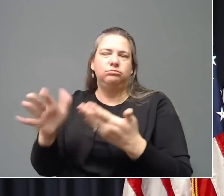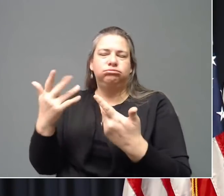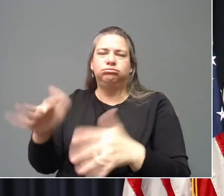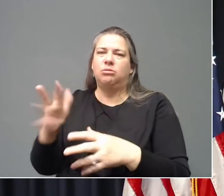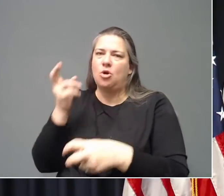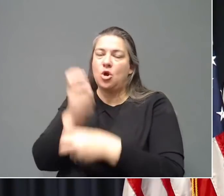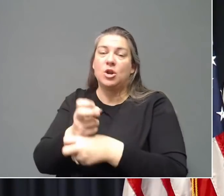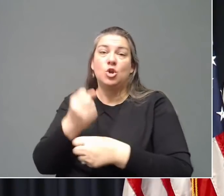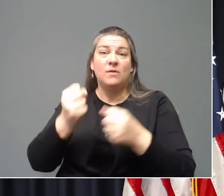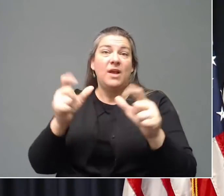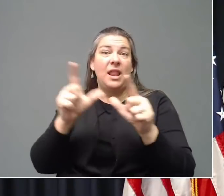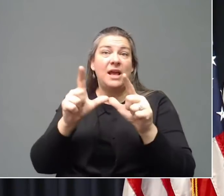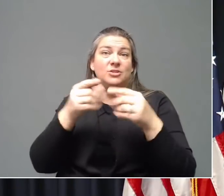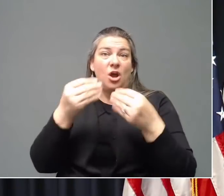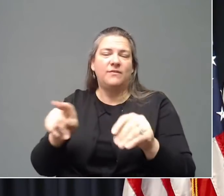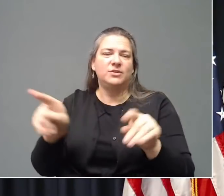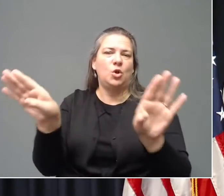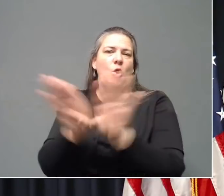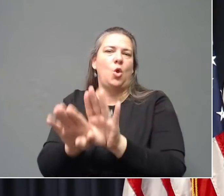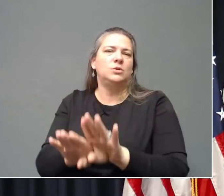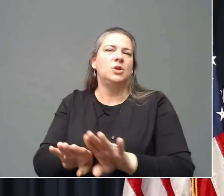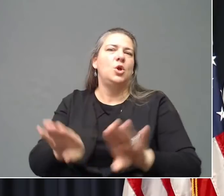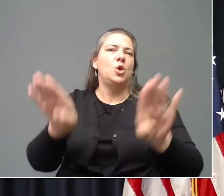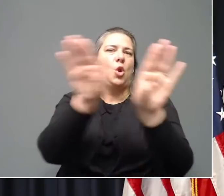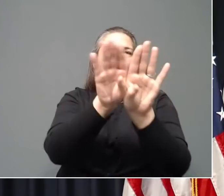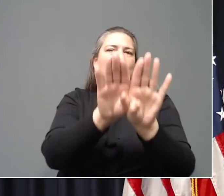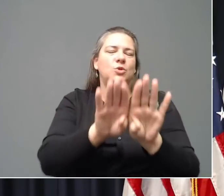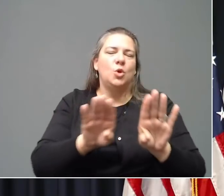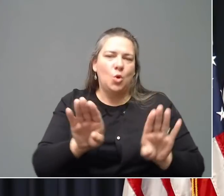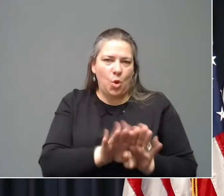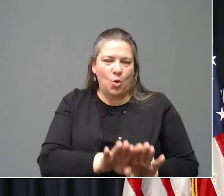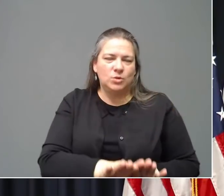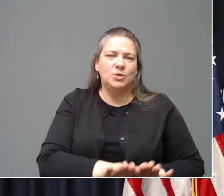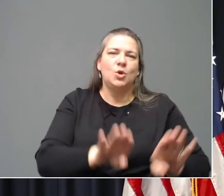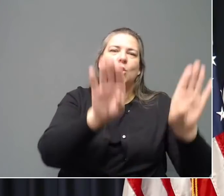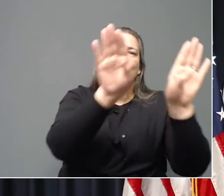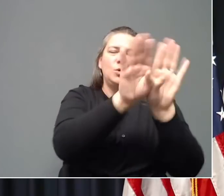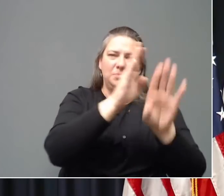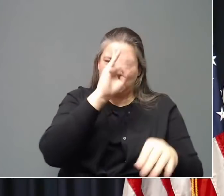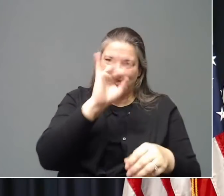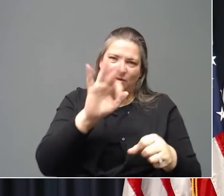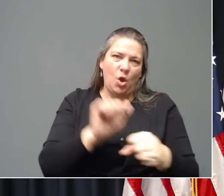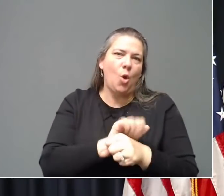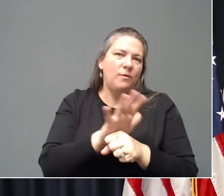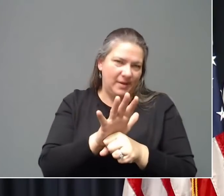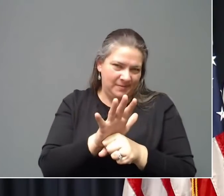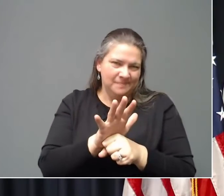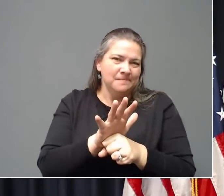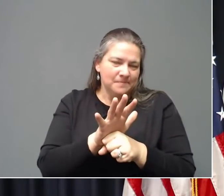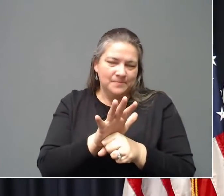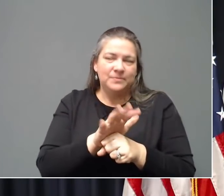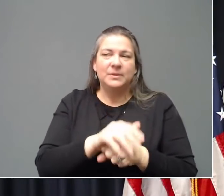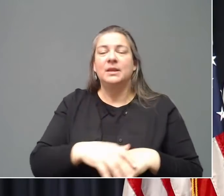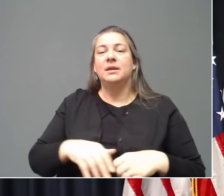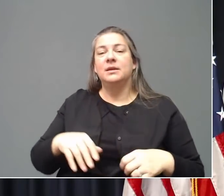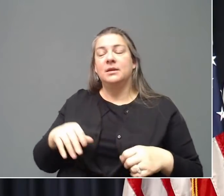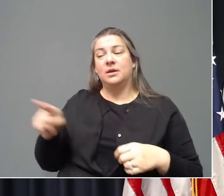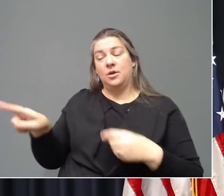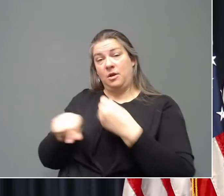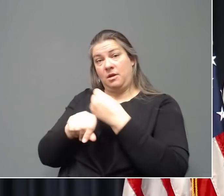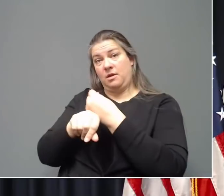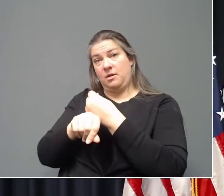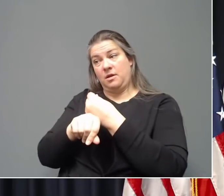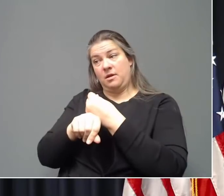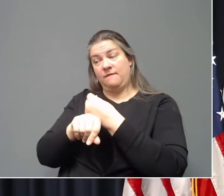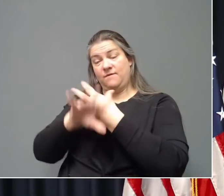offices closing one after another after another after another for COVID. While virtual